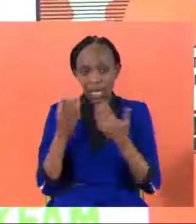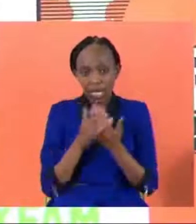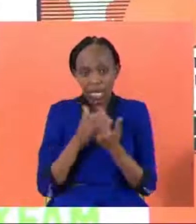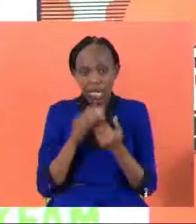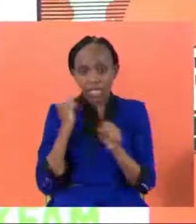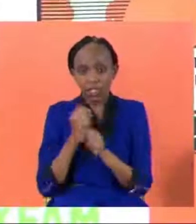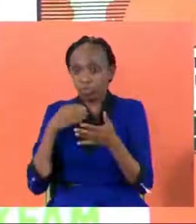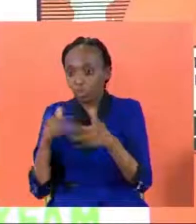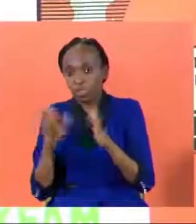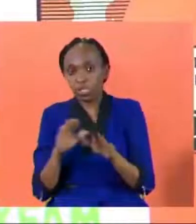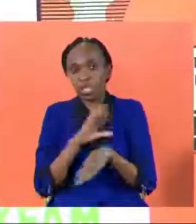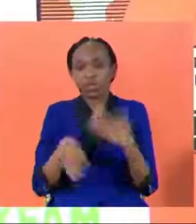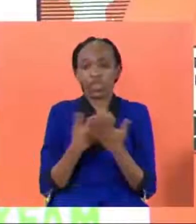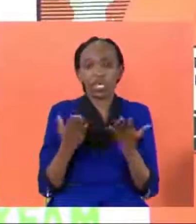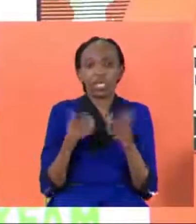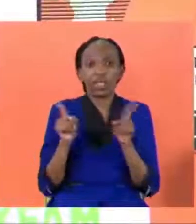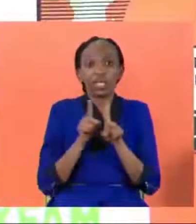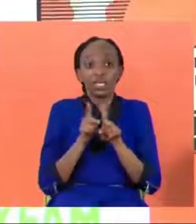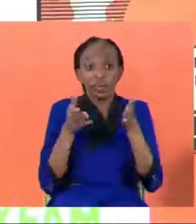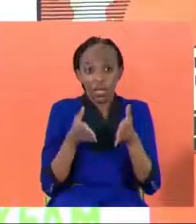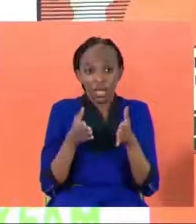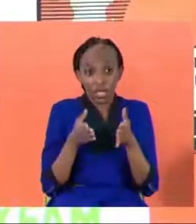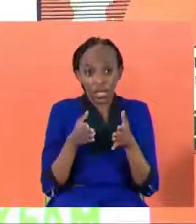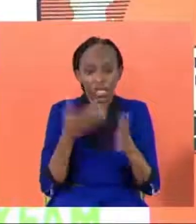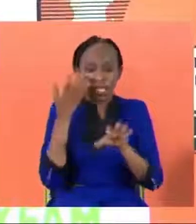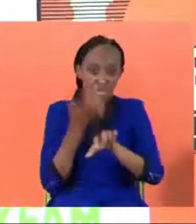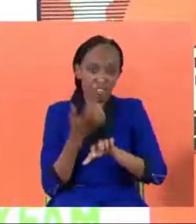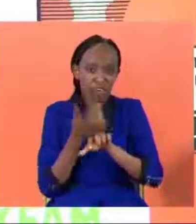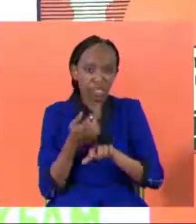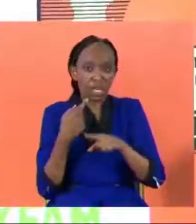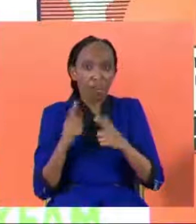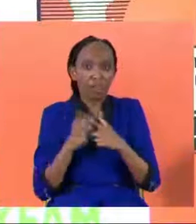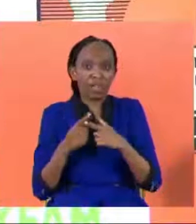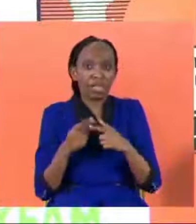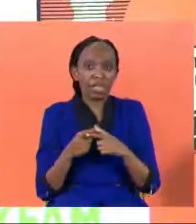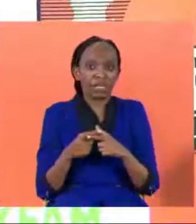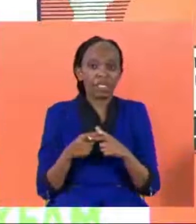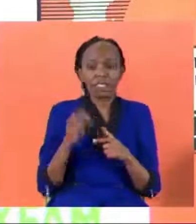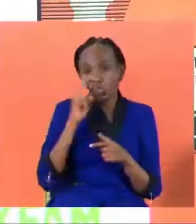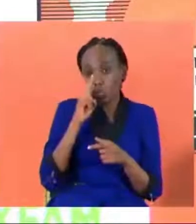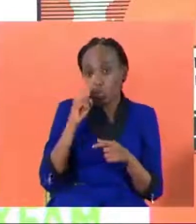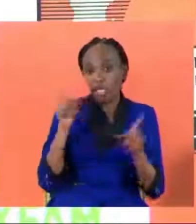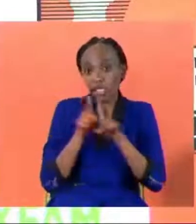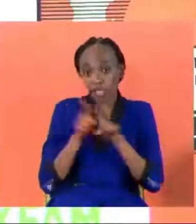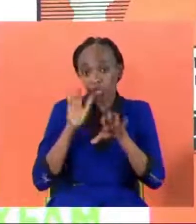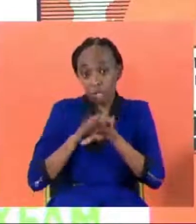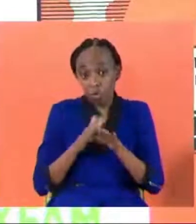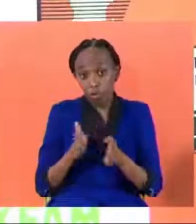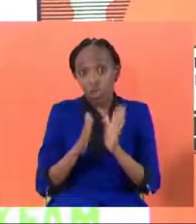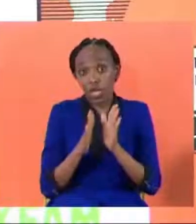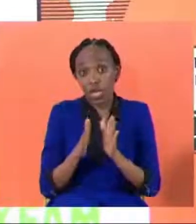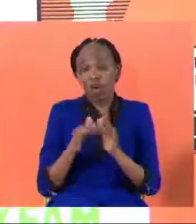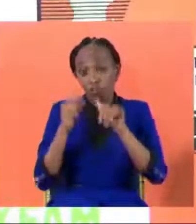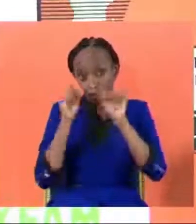like that as well. And also, this one is a very difficult one, but then comedy is also a really good way of